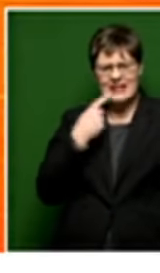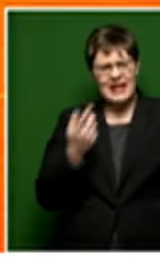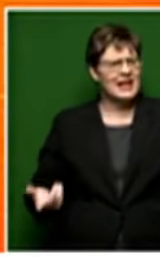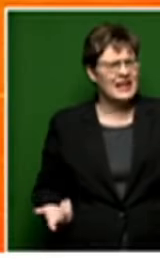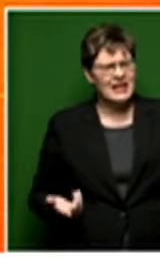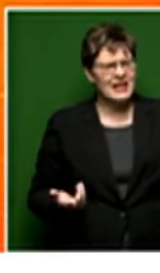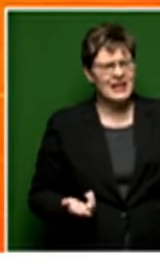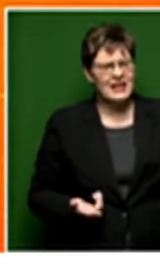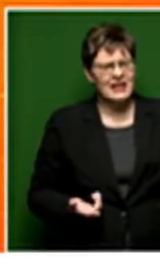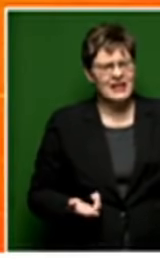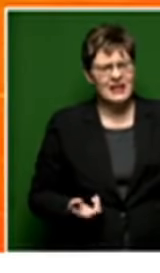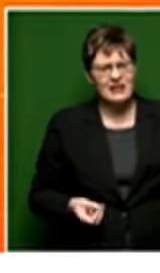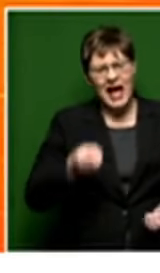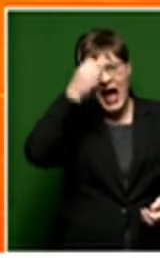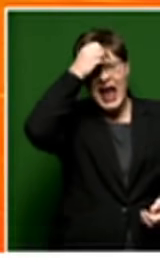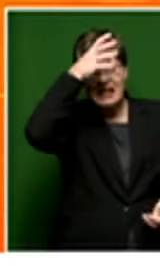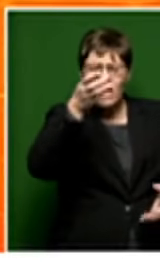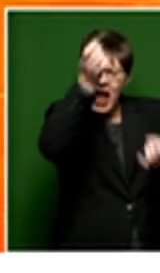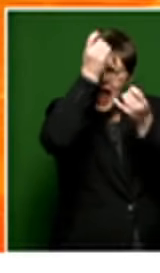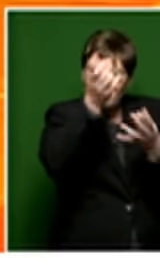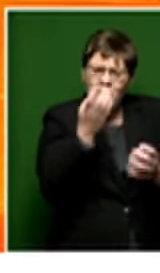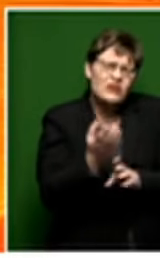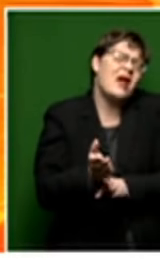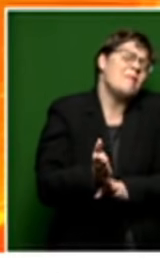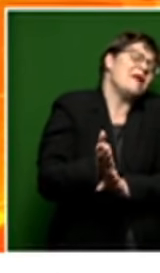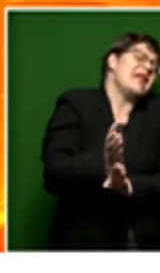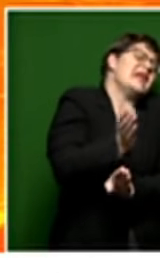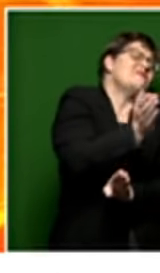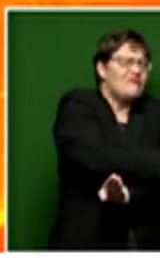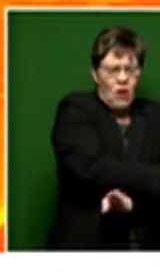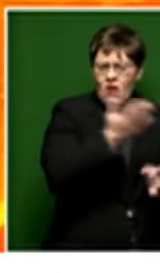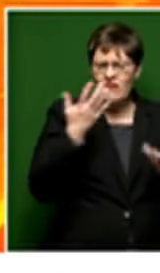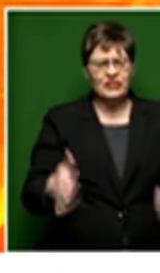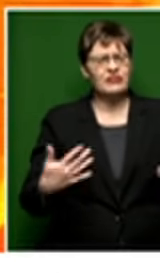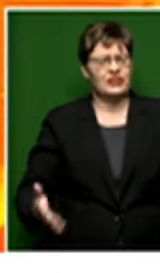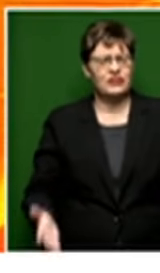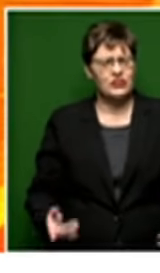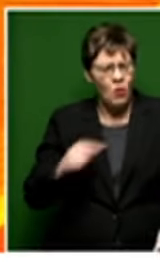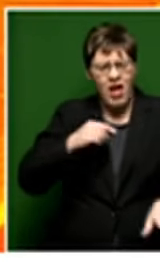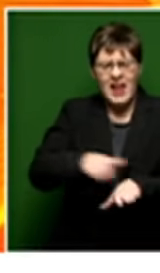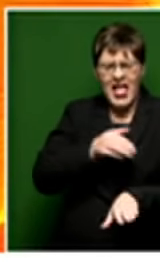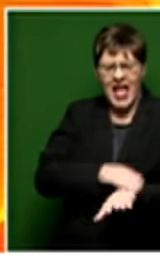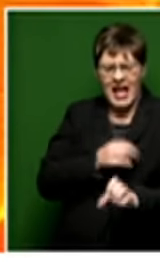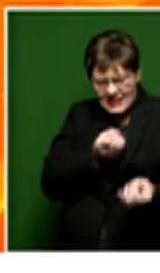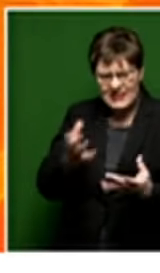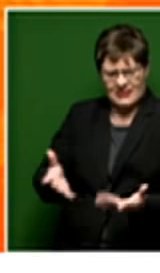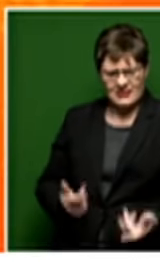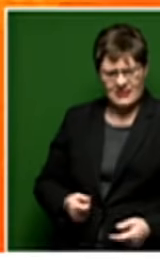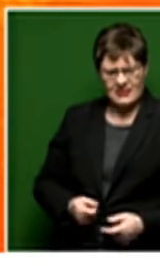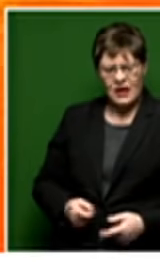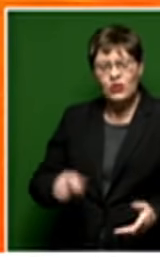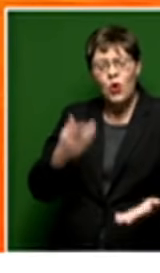that this intelligence, this information should have already been with you guys as to where the deployment should have happened